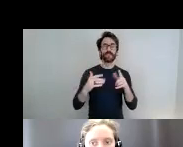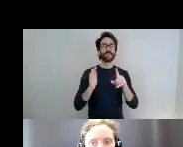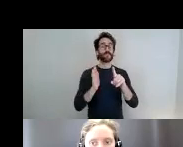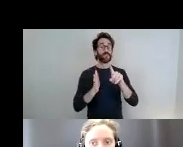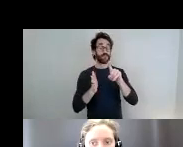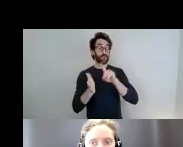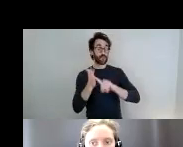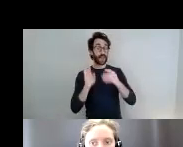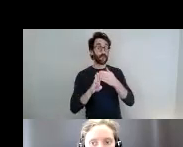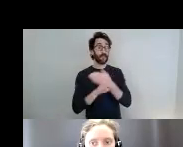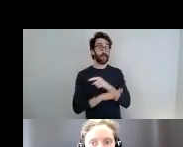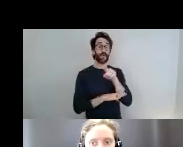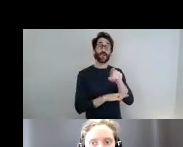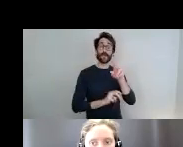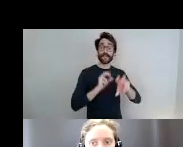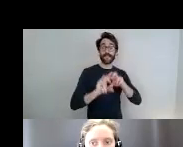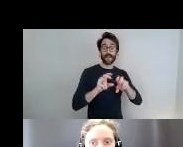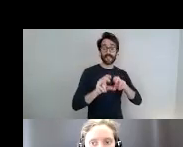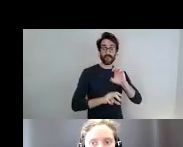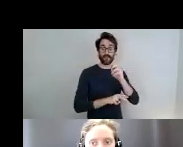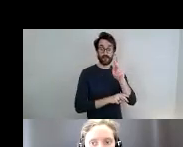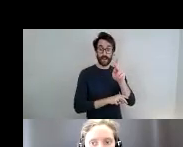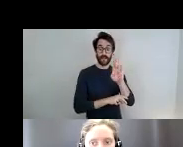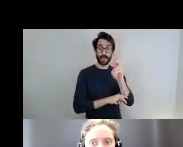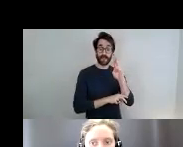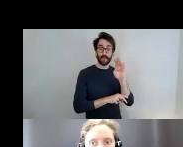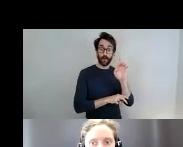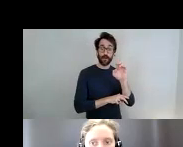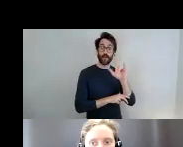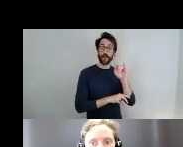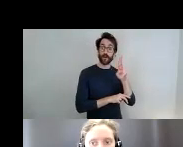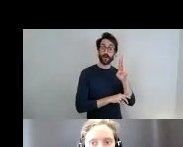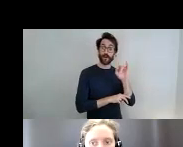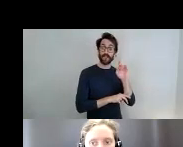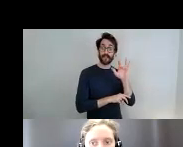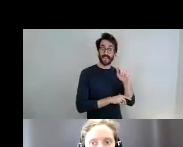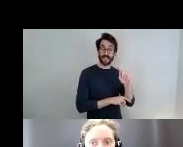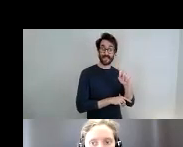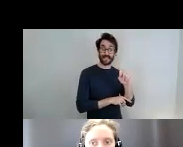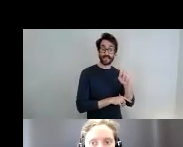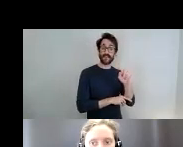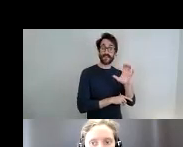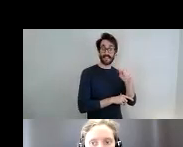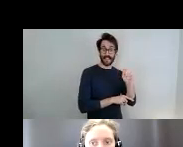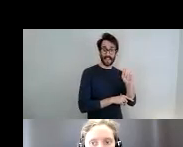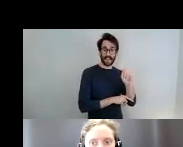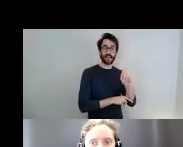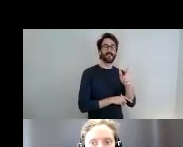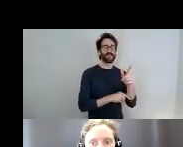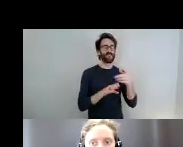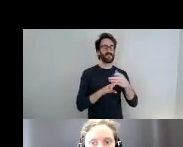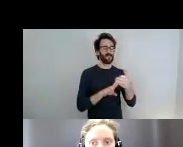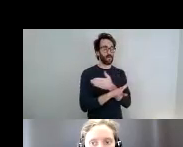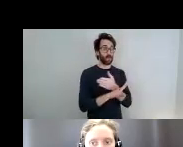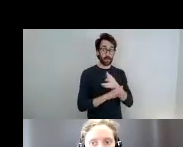checkbeforeyouinvest.ca, and that takes you to a national database where you can check registration of any individual across Canada. Okay, so that's how you can